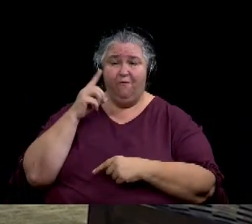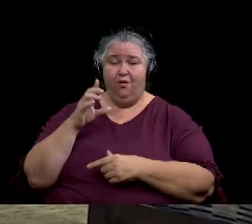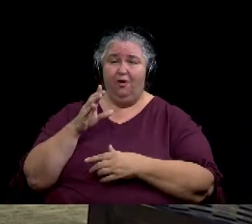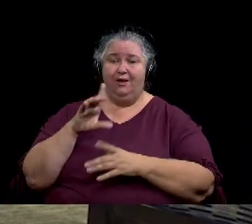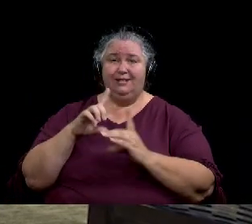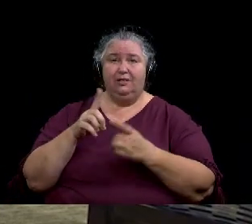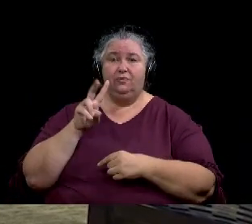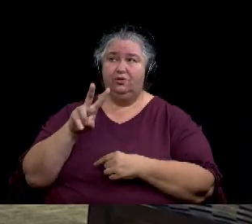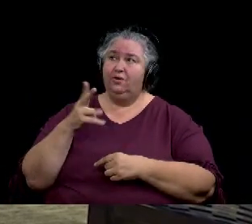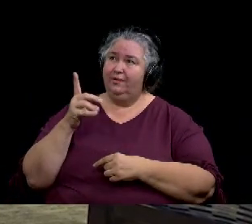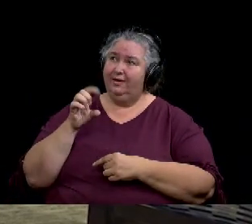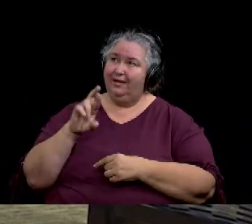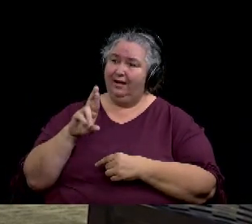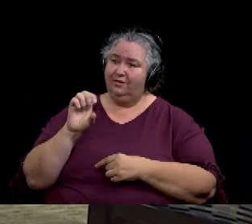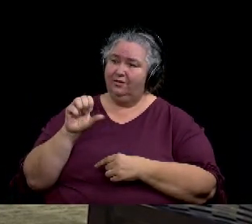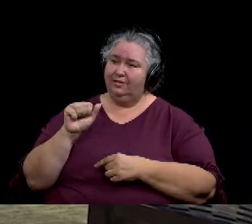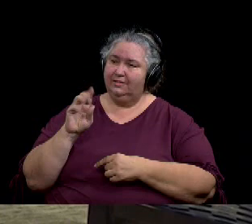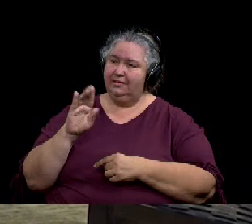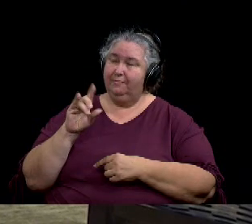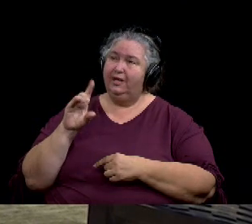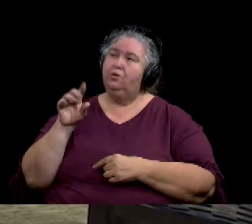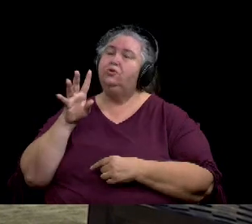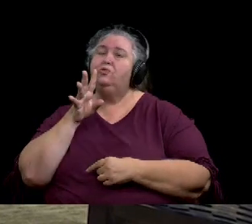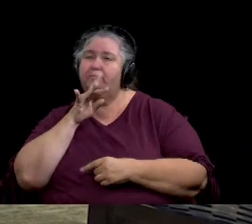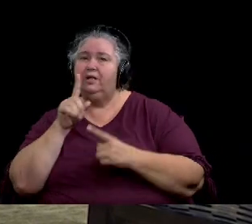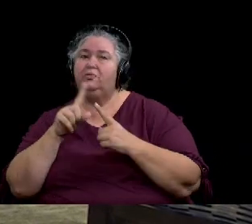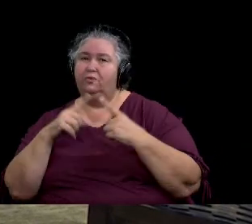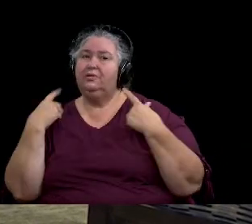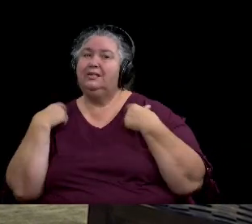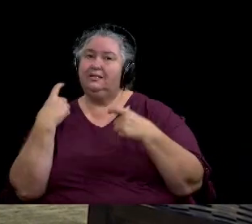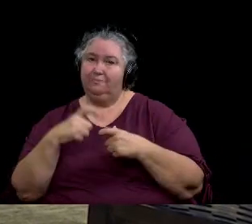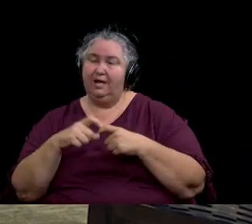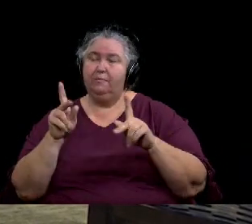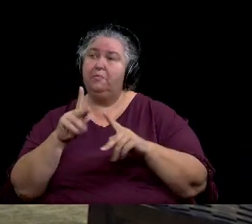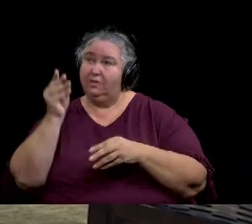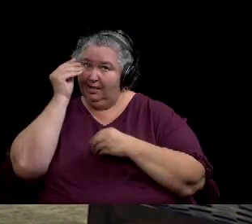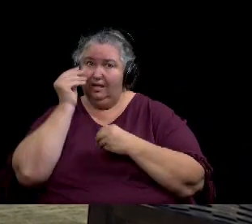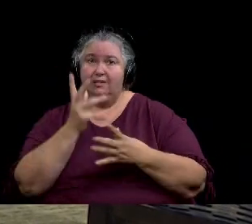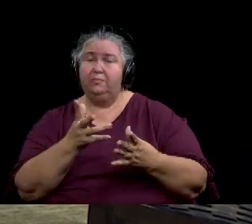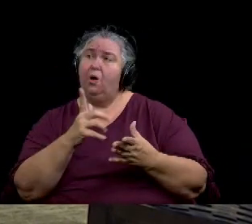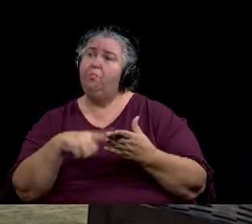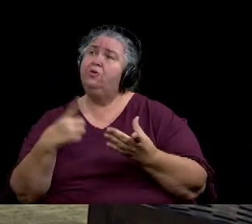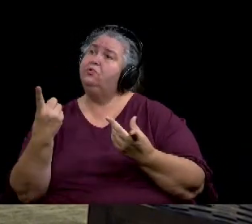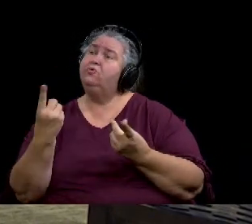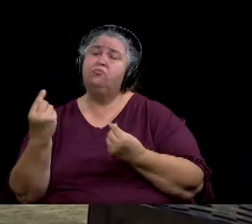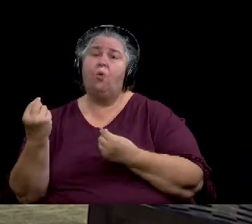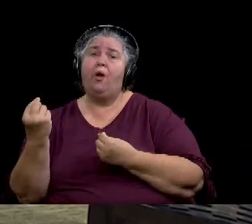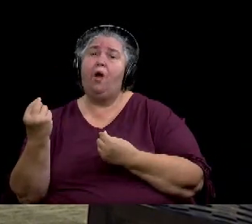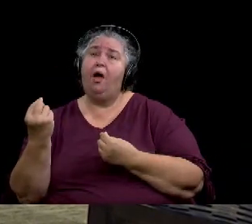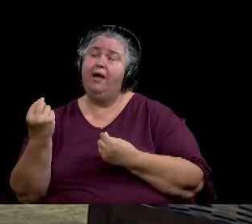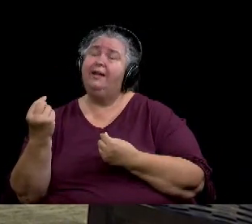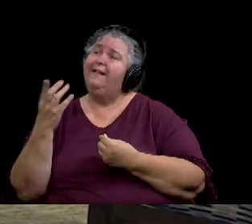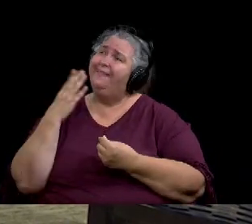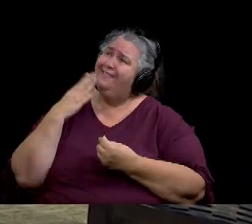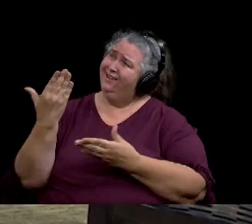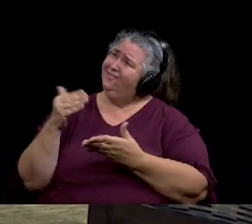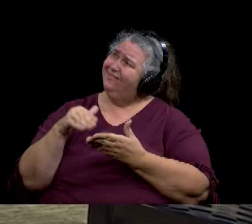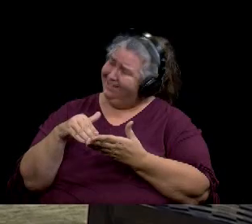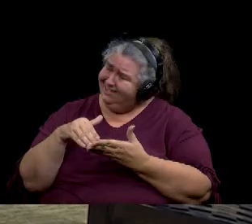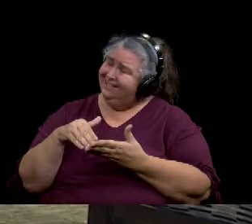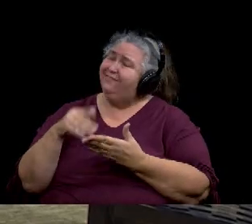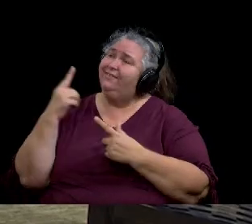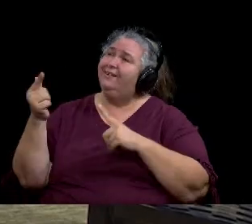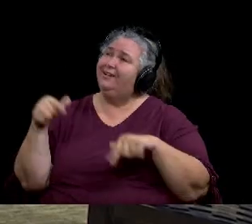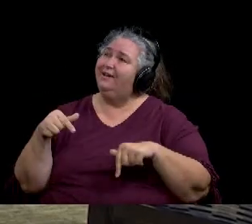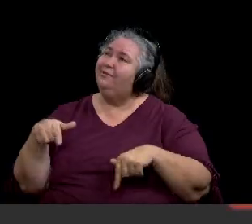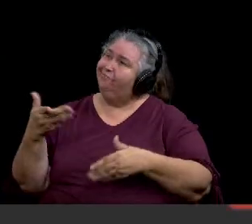speak to our Spanish-speaking people to let them know that we want them to hear what's going on today too. Hector, thank you again, and take it over.